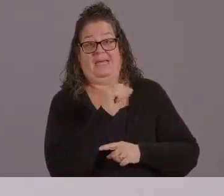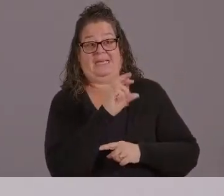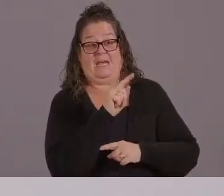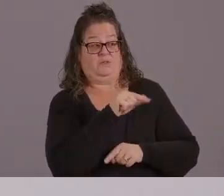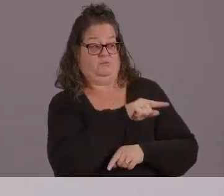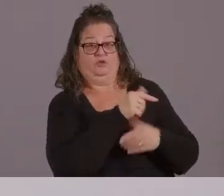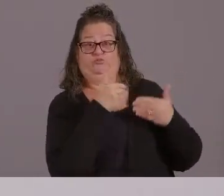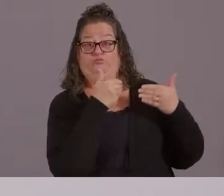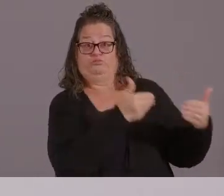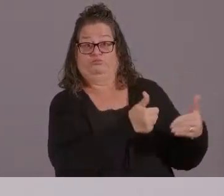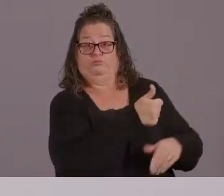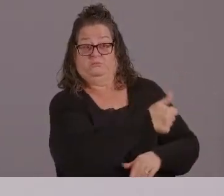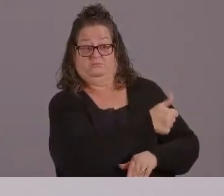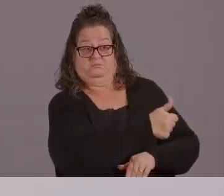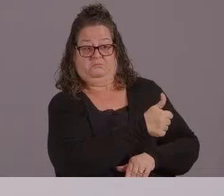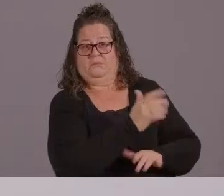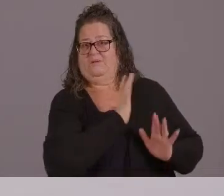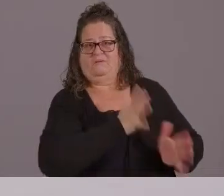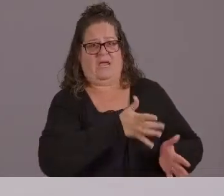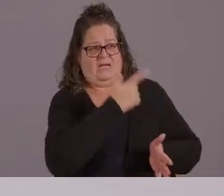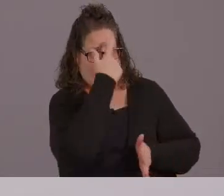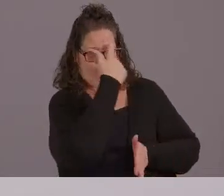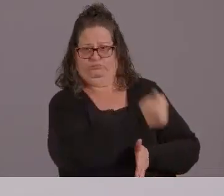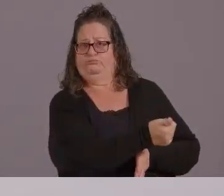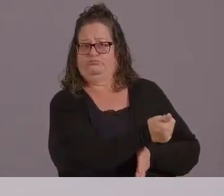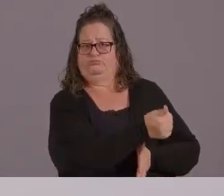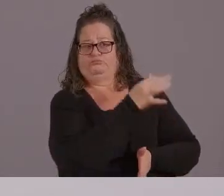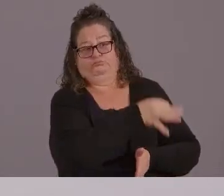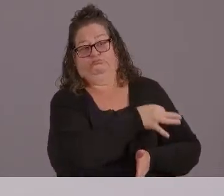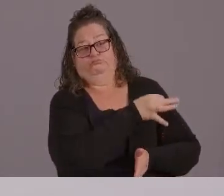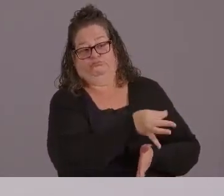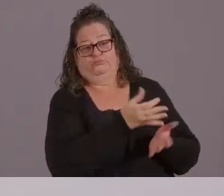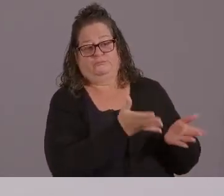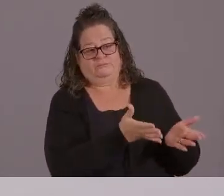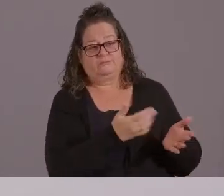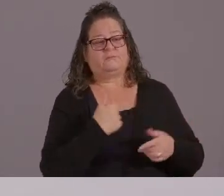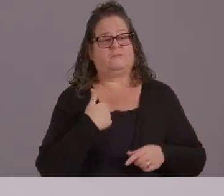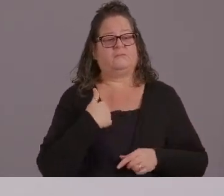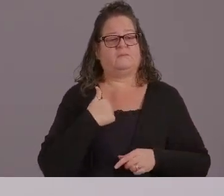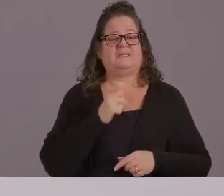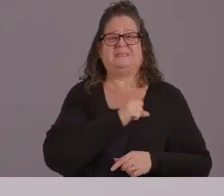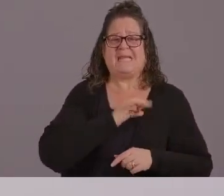the resources to be able to support a site outside of all the state's plan.